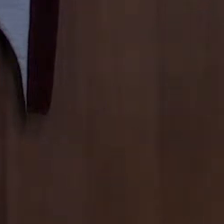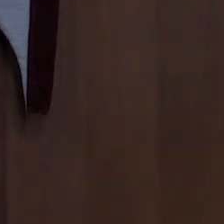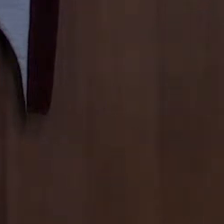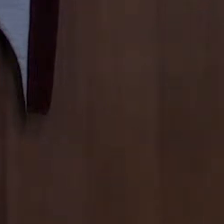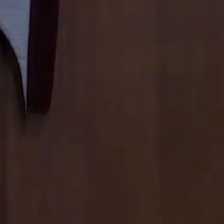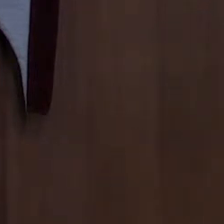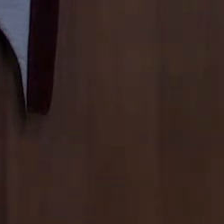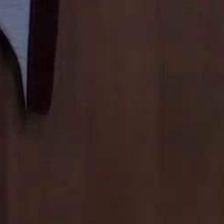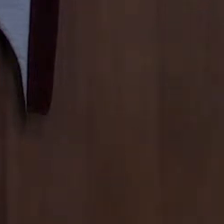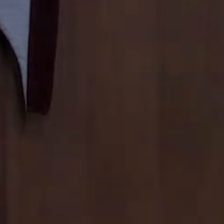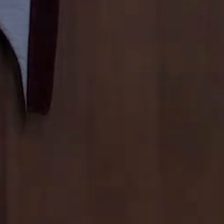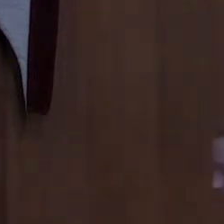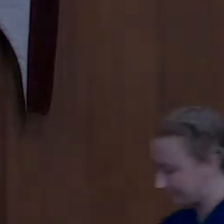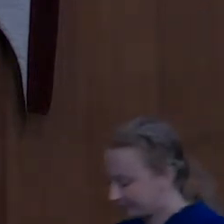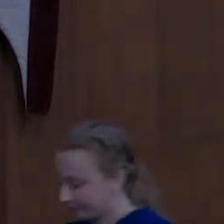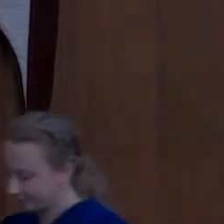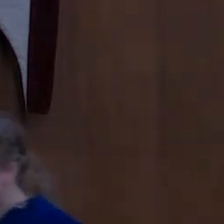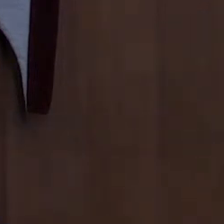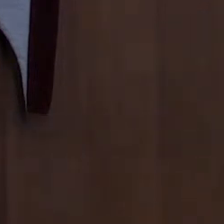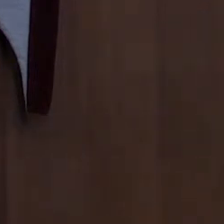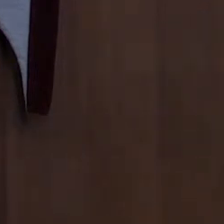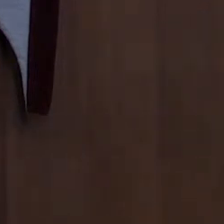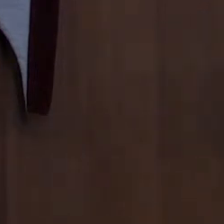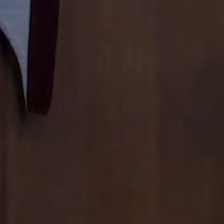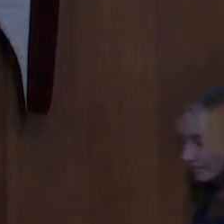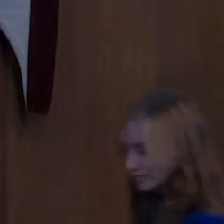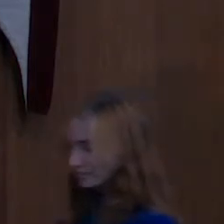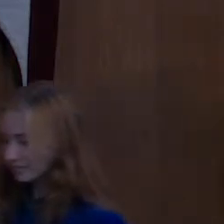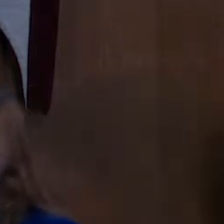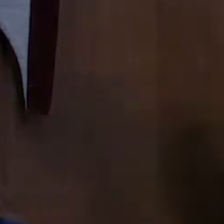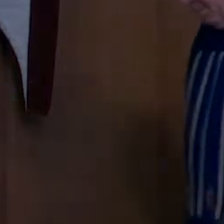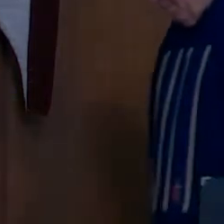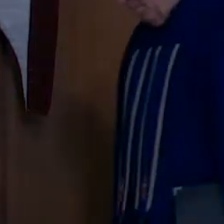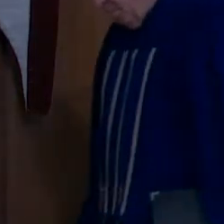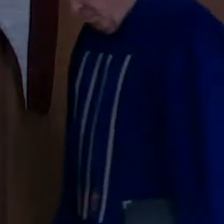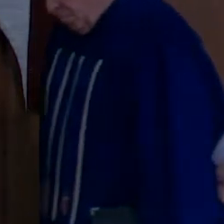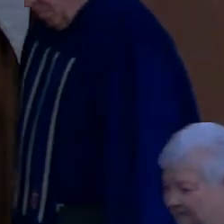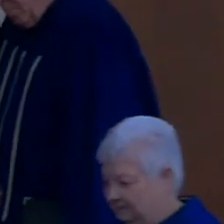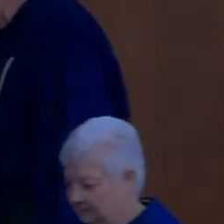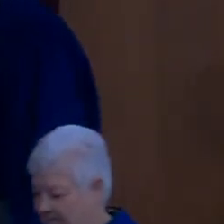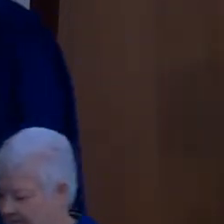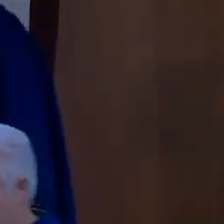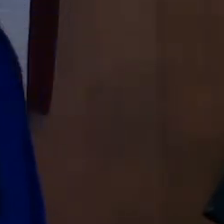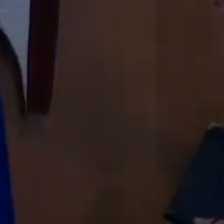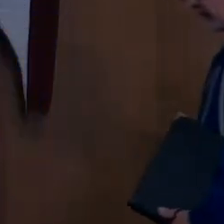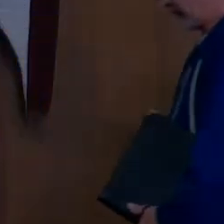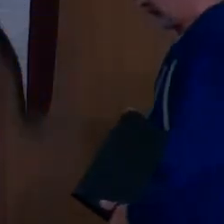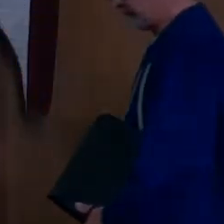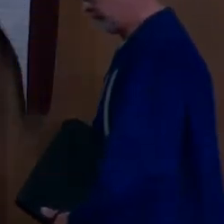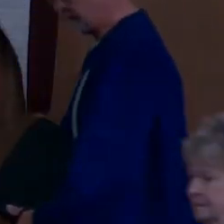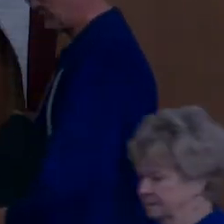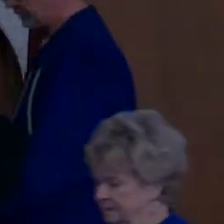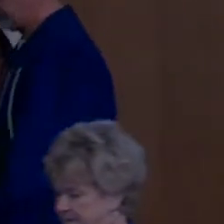remain standing for the reading of our scripture. Scripture today comes from 1 John chapter 4, verses 7 through